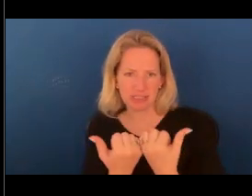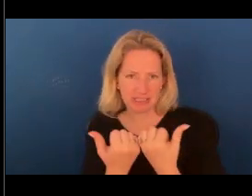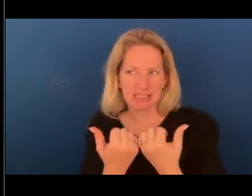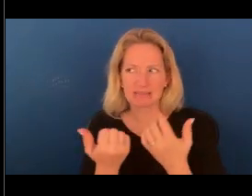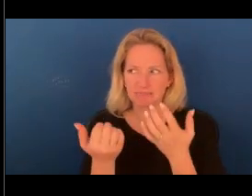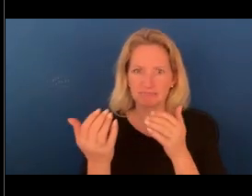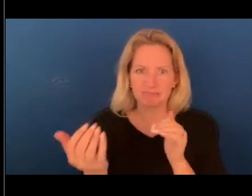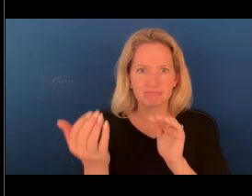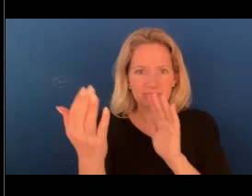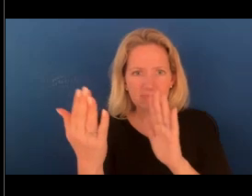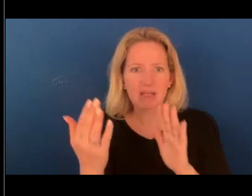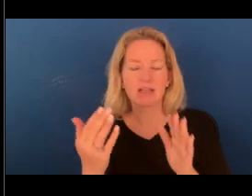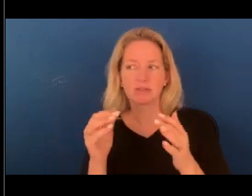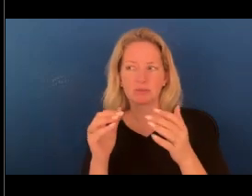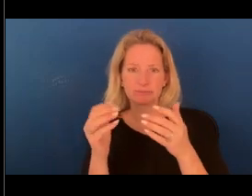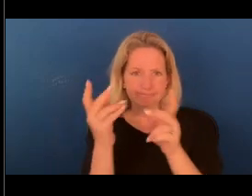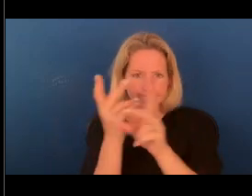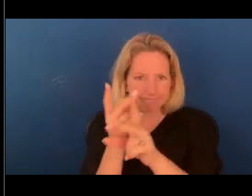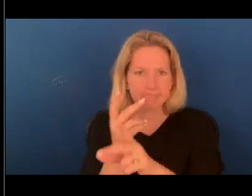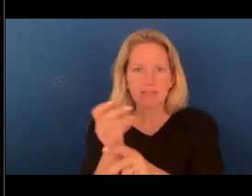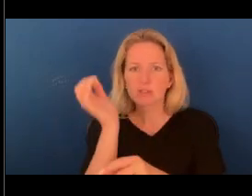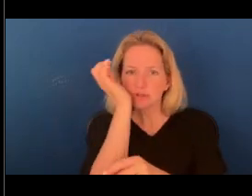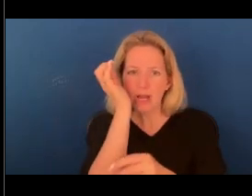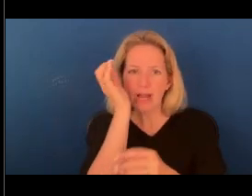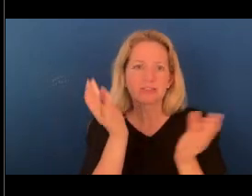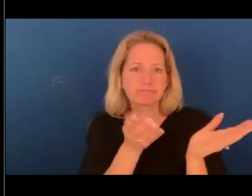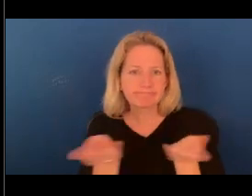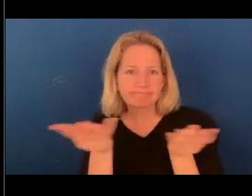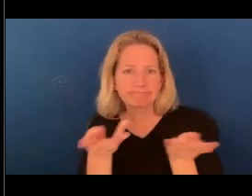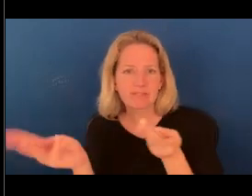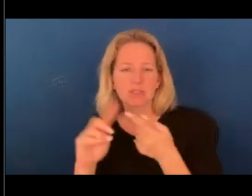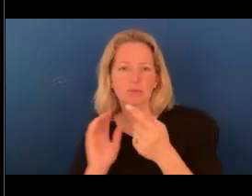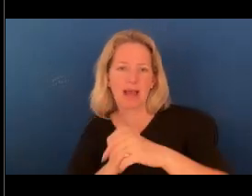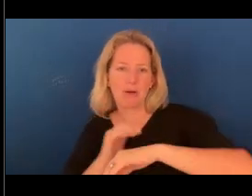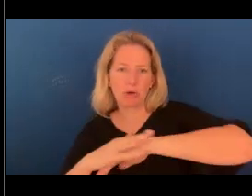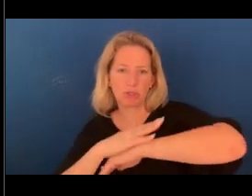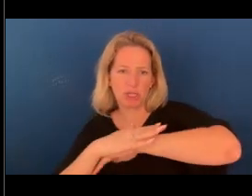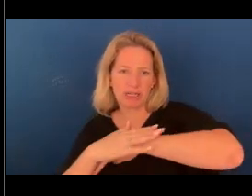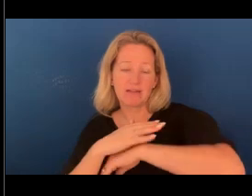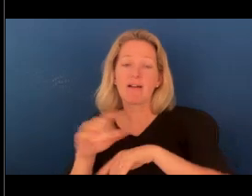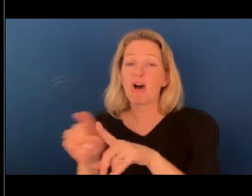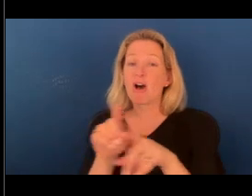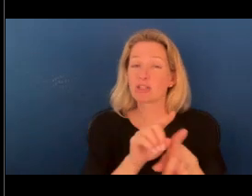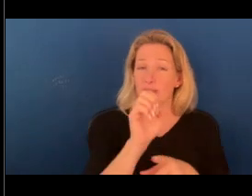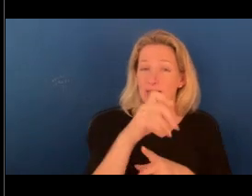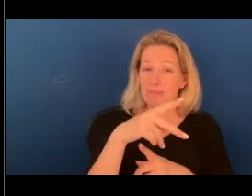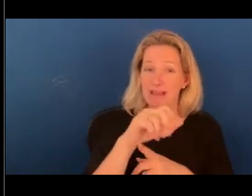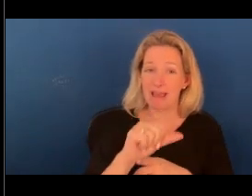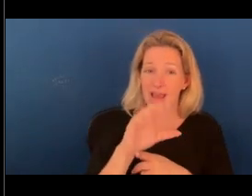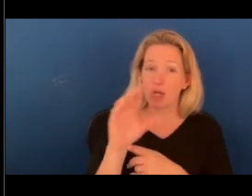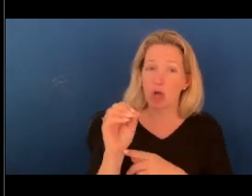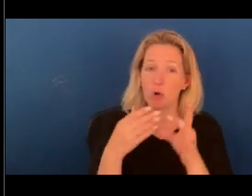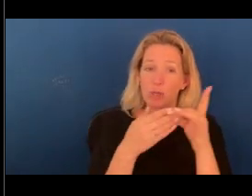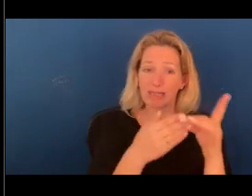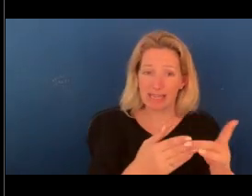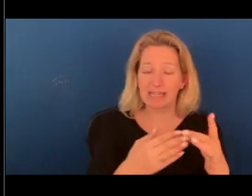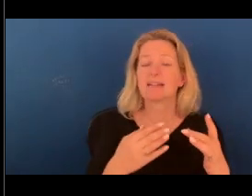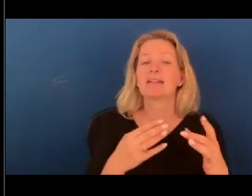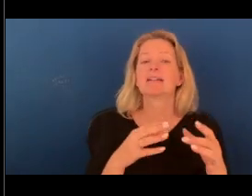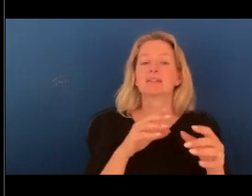into our waterways and the ocean. Among other roles, he is the EPA co-lead on the National Strategy to Prevent Plastic